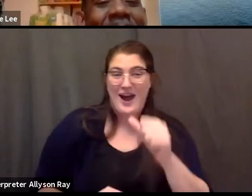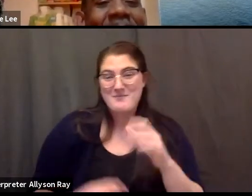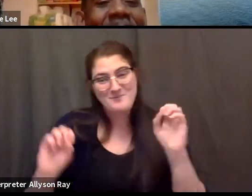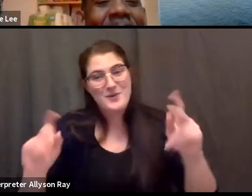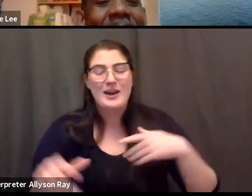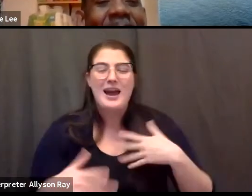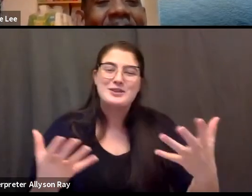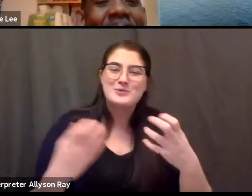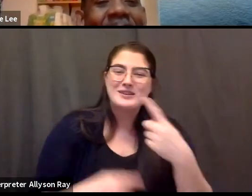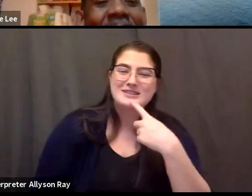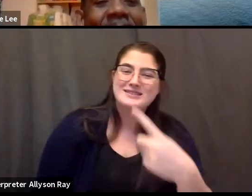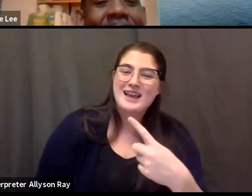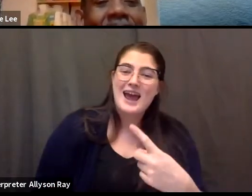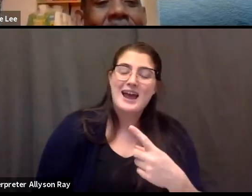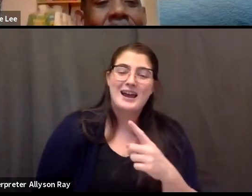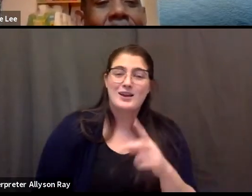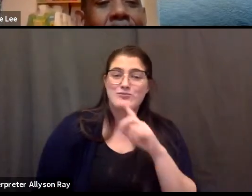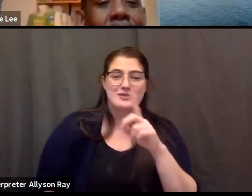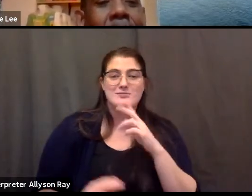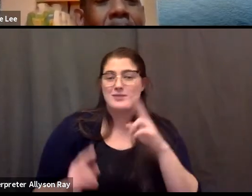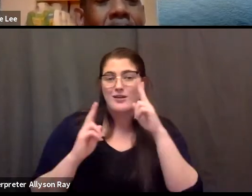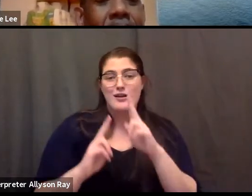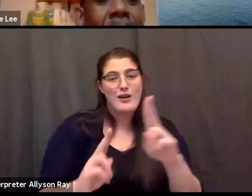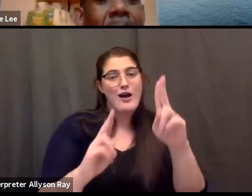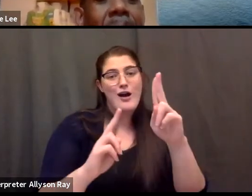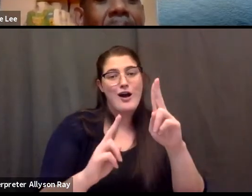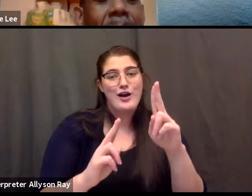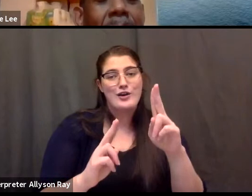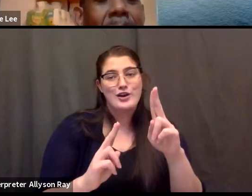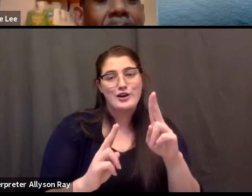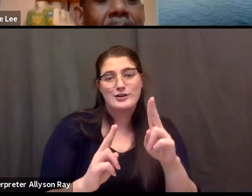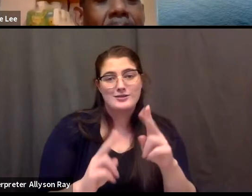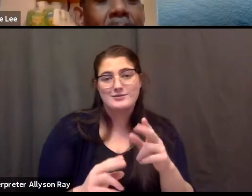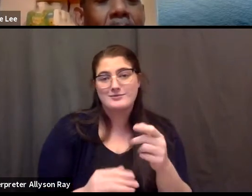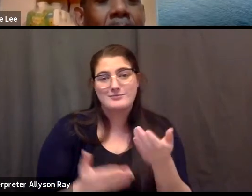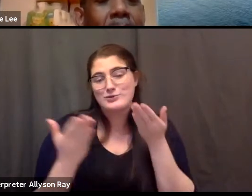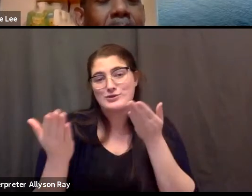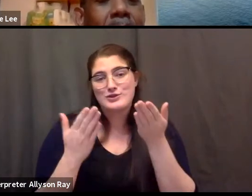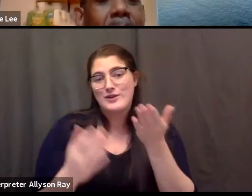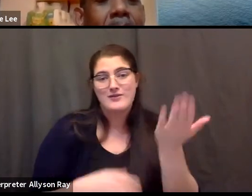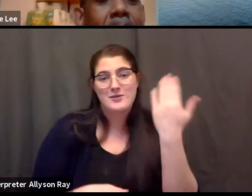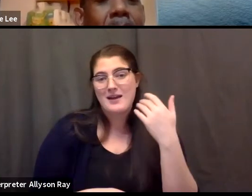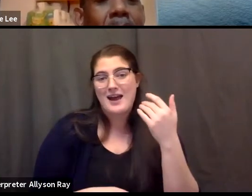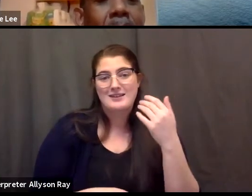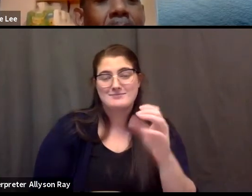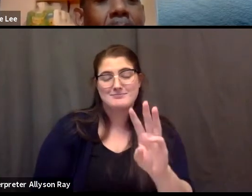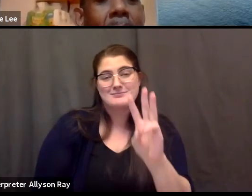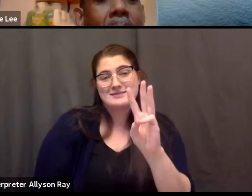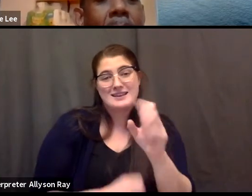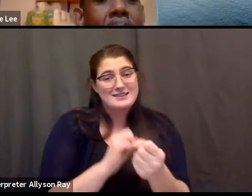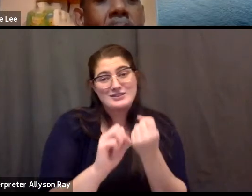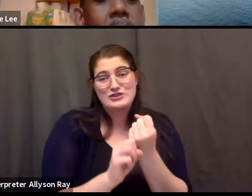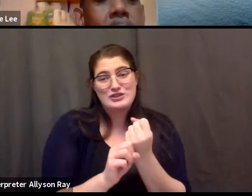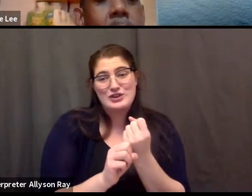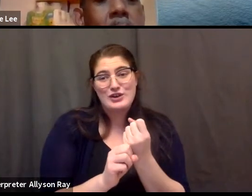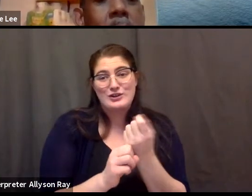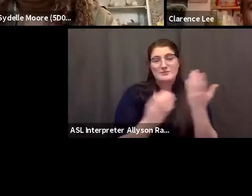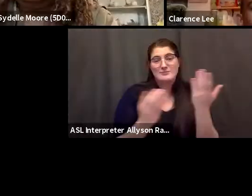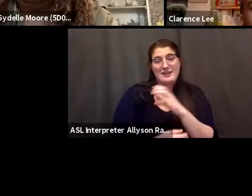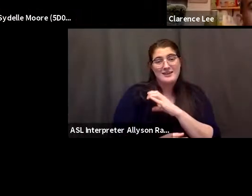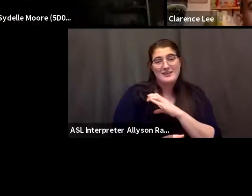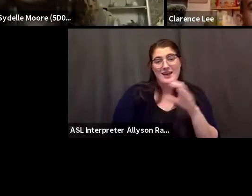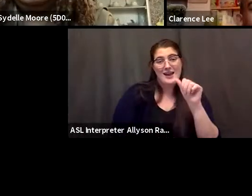want to say that it's been an honor and a privilege to serve the past 6 years as ANC Commissioner for